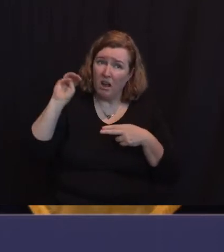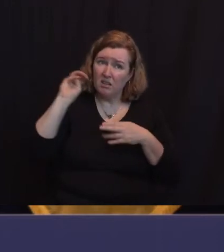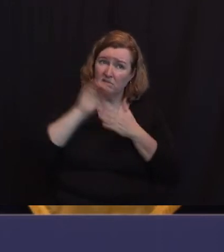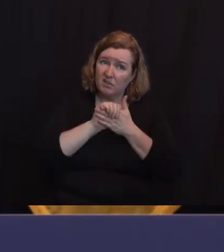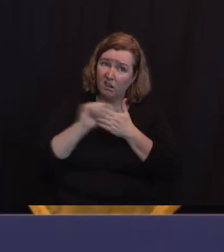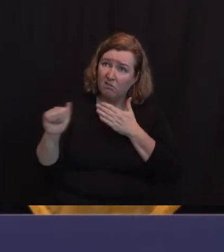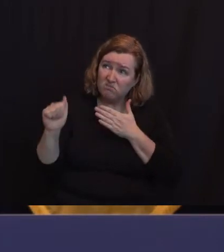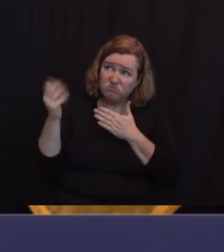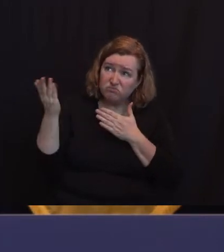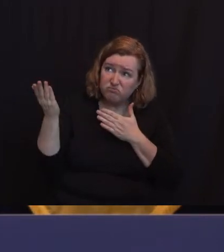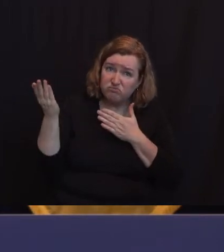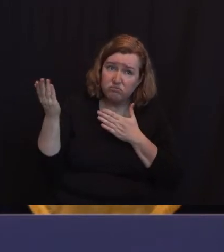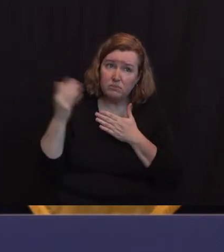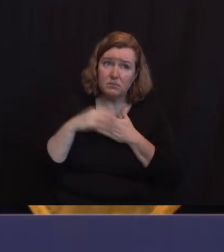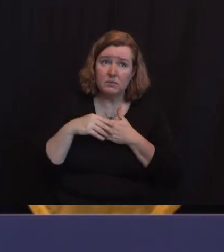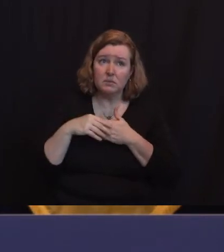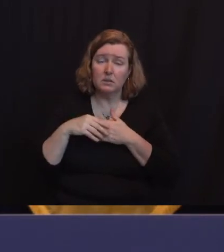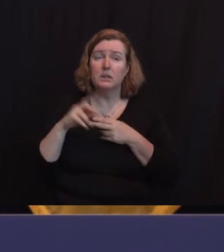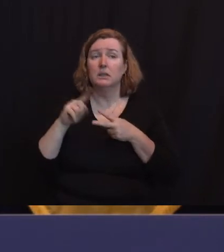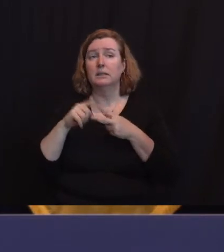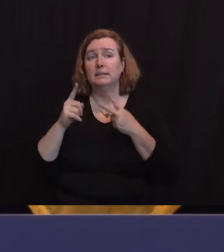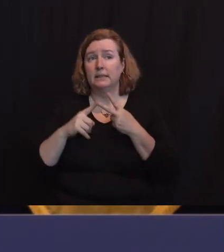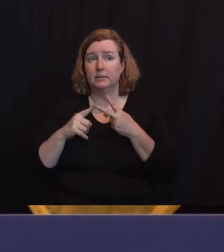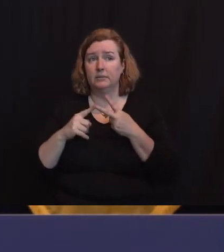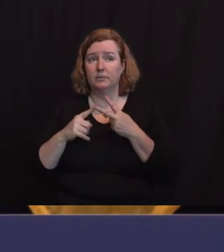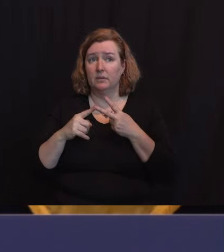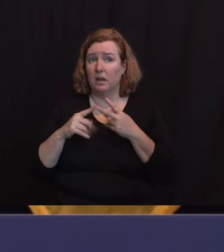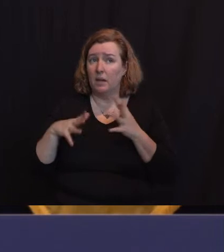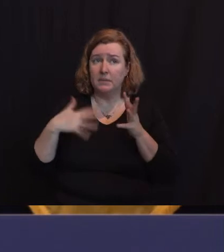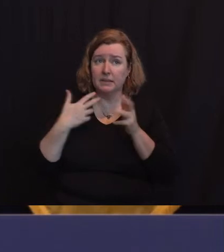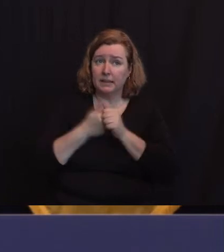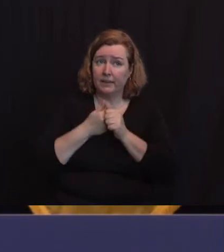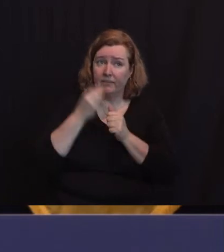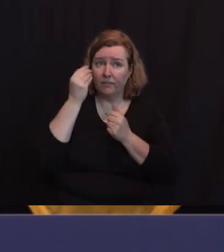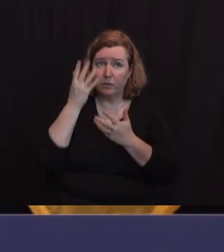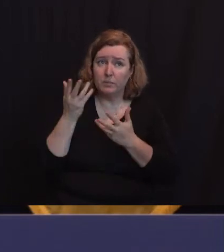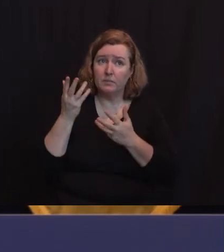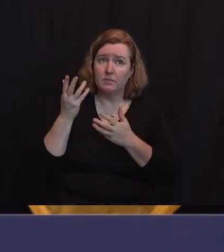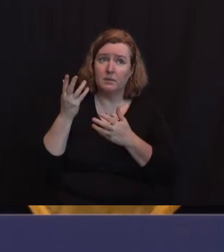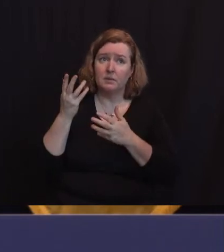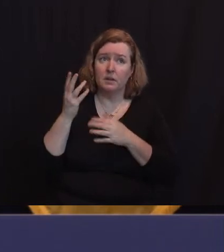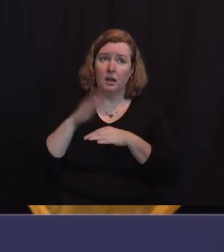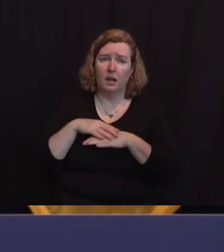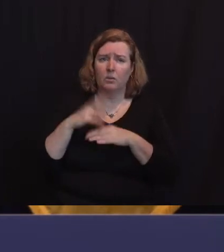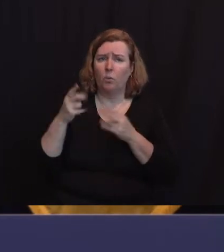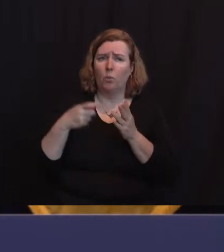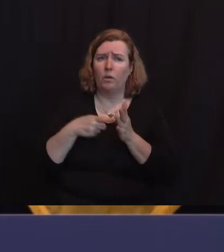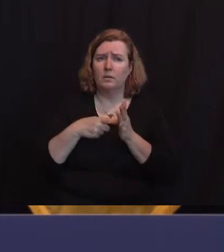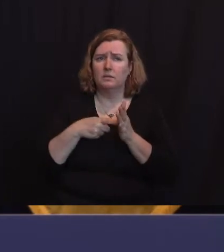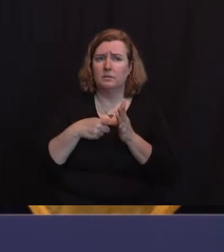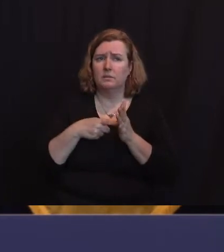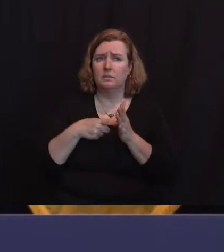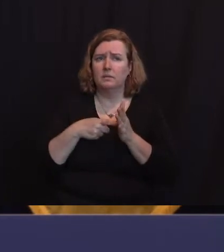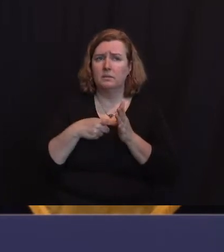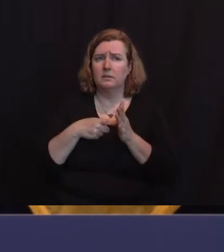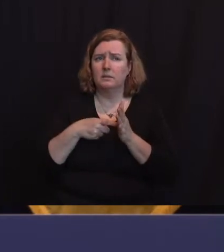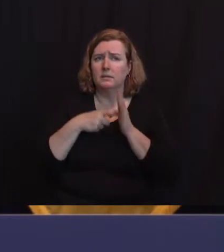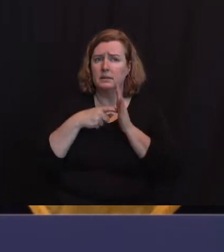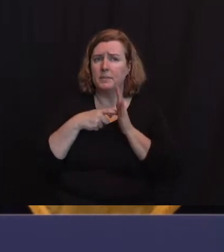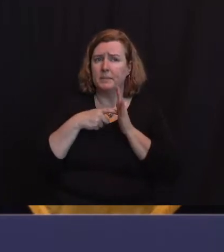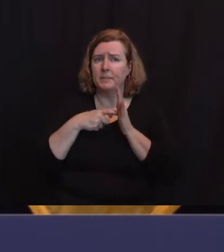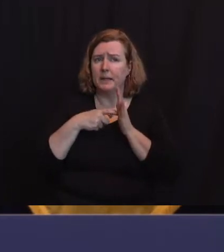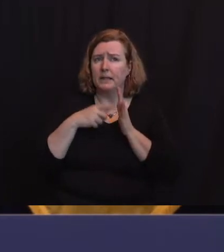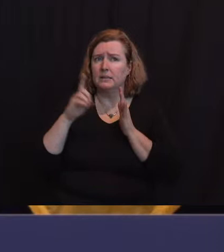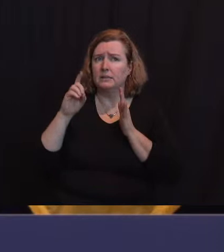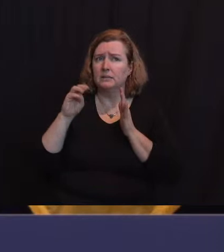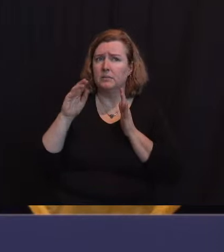Separately, I'm wondering if you have any sort of update on the mandatory minimums bill. I believe that's been on your desk for about 40 days now, a